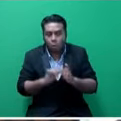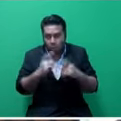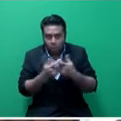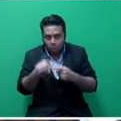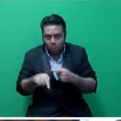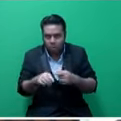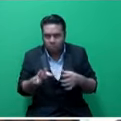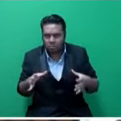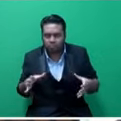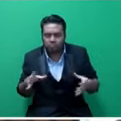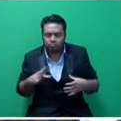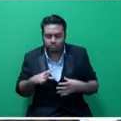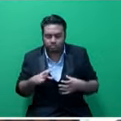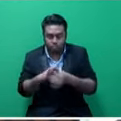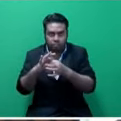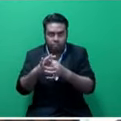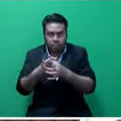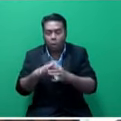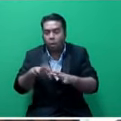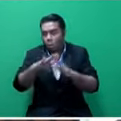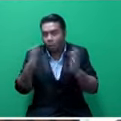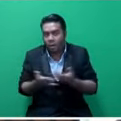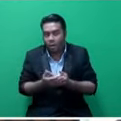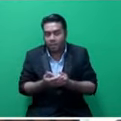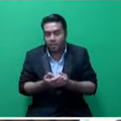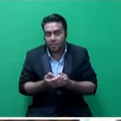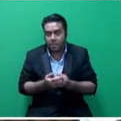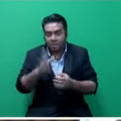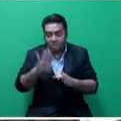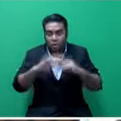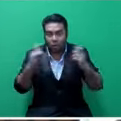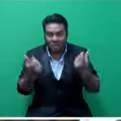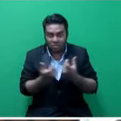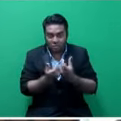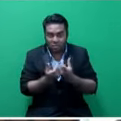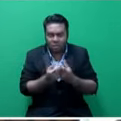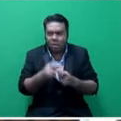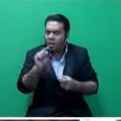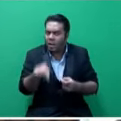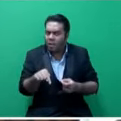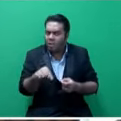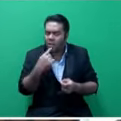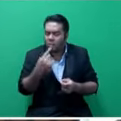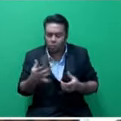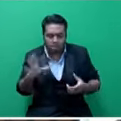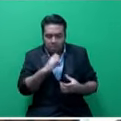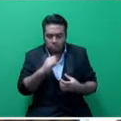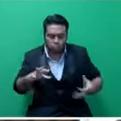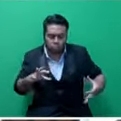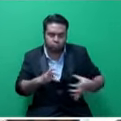information on a wider or global platform. The Budapest Convention essentially requires the harmonization